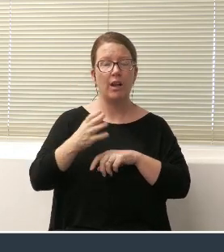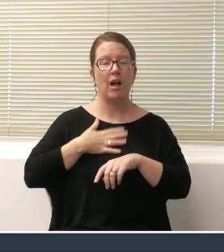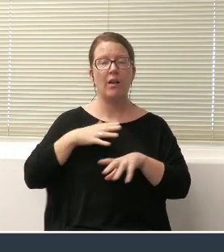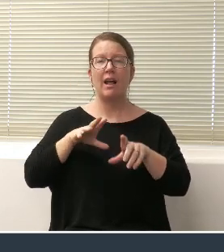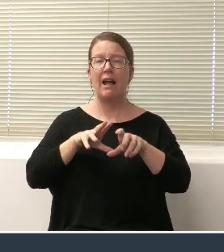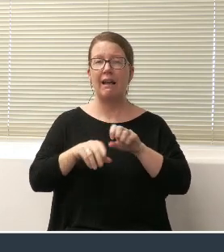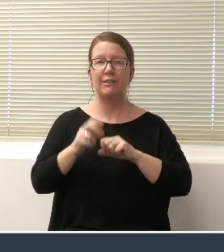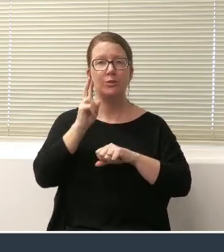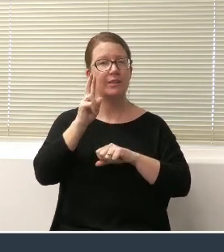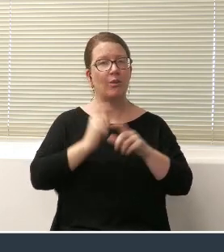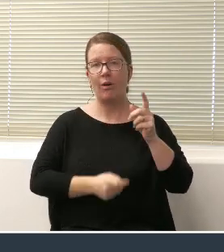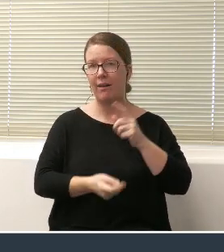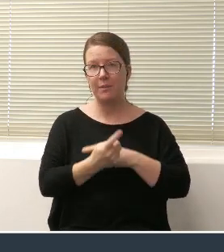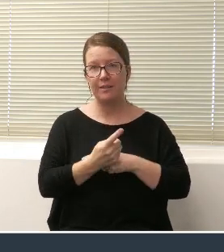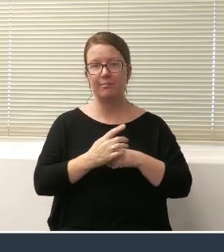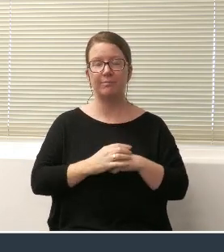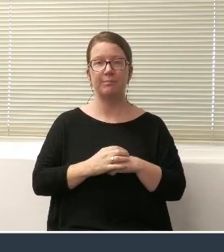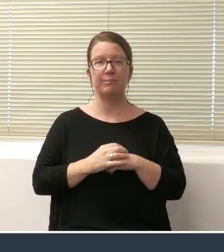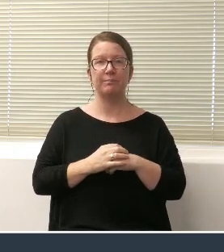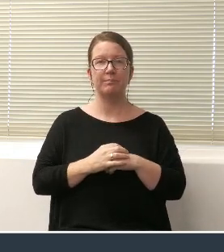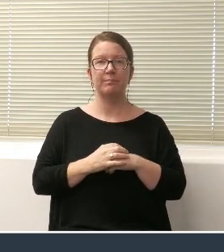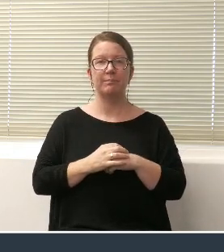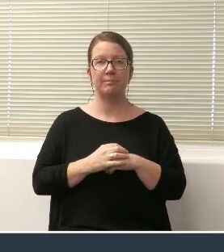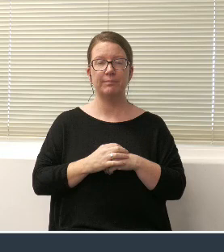go ahead. And